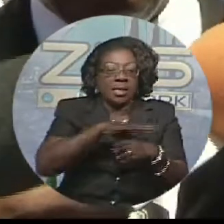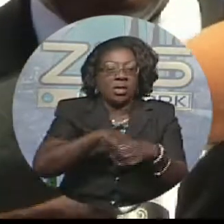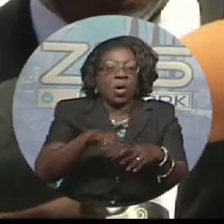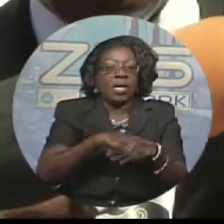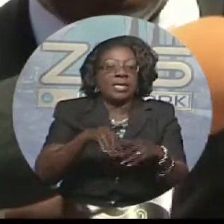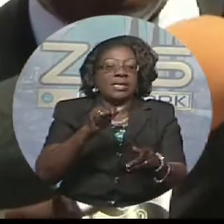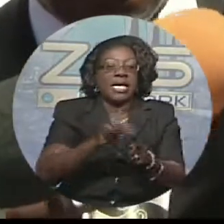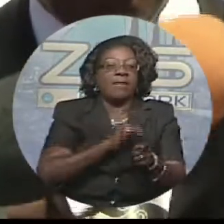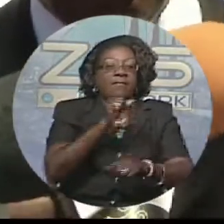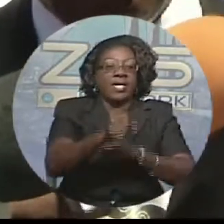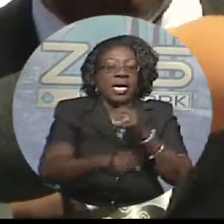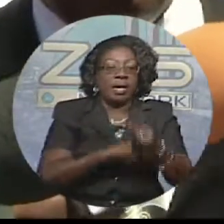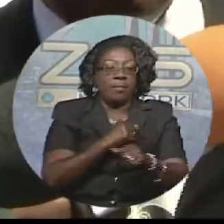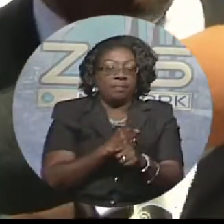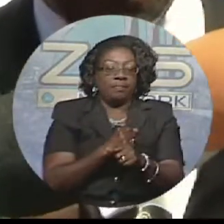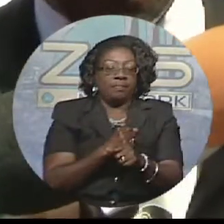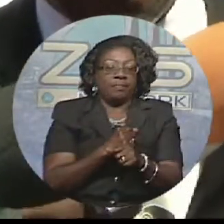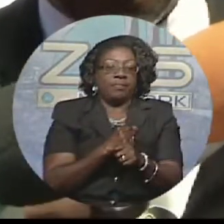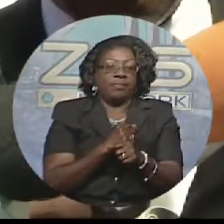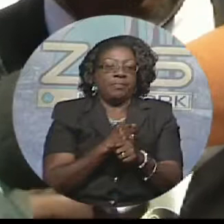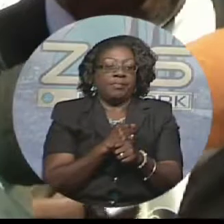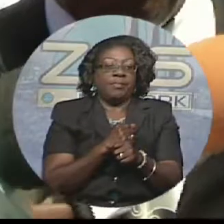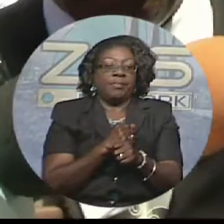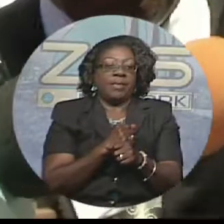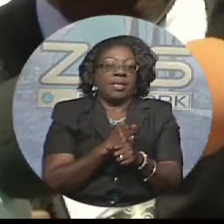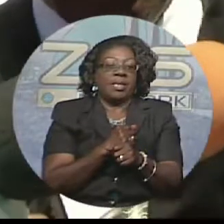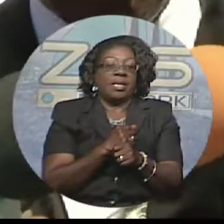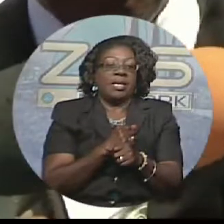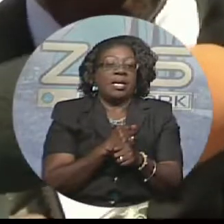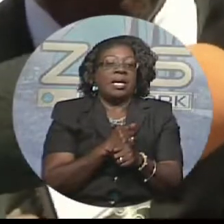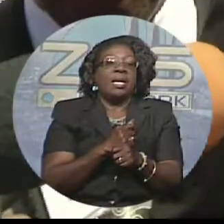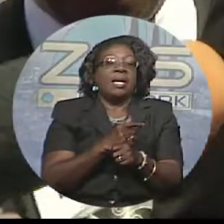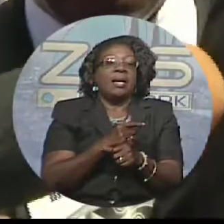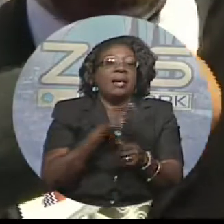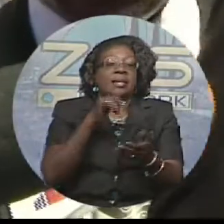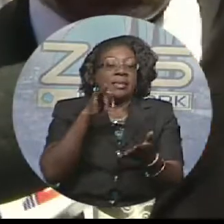$4.2 billion per annum. Now, ladies and gentlemen,